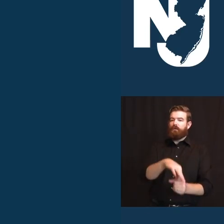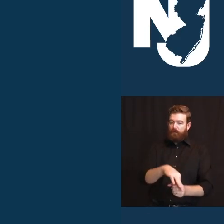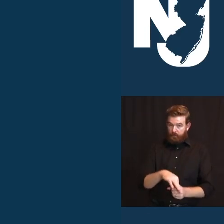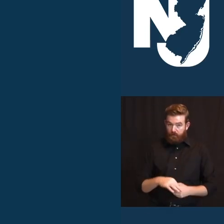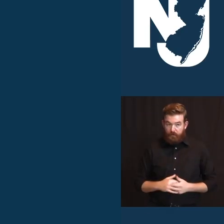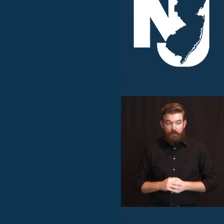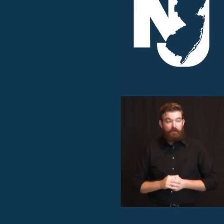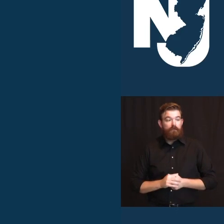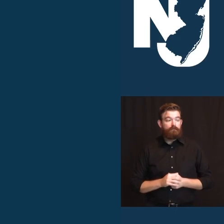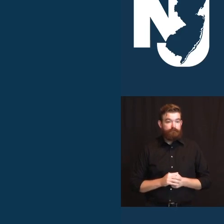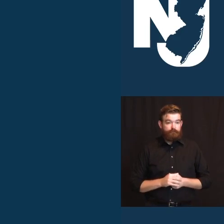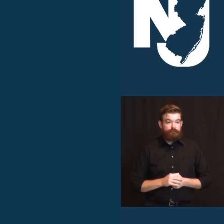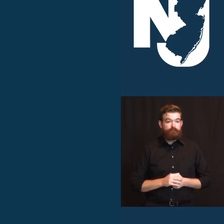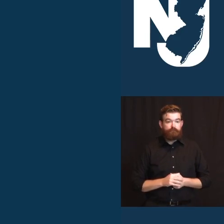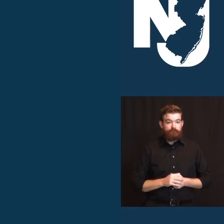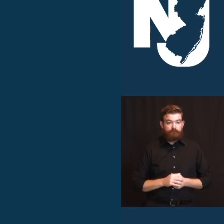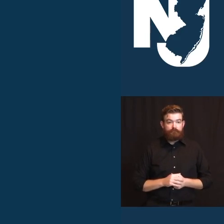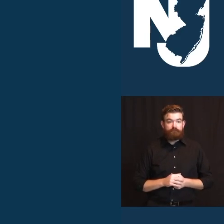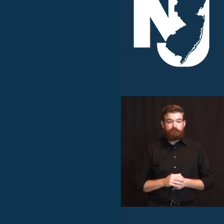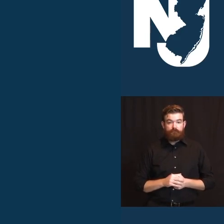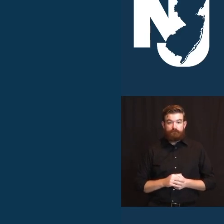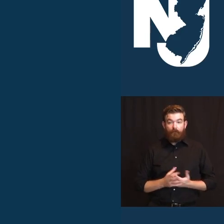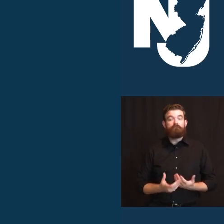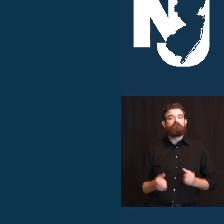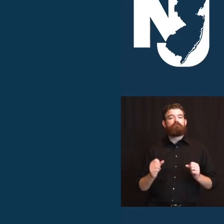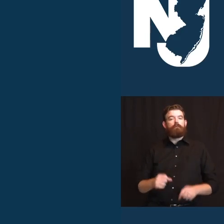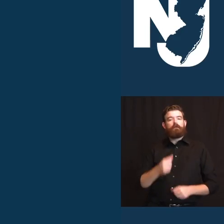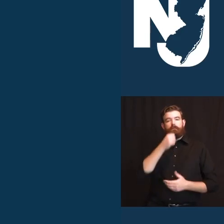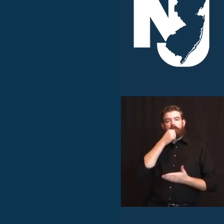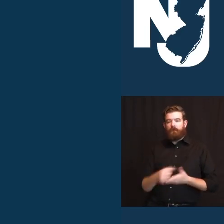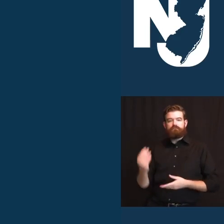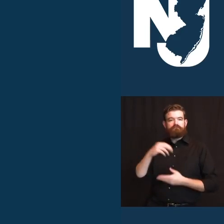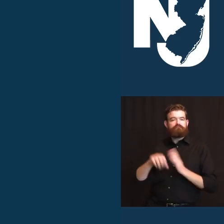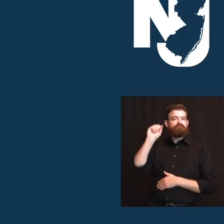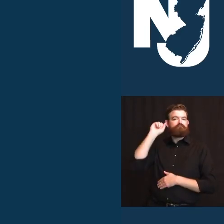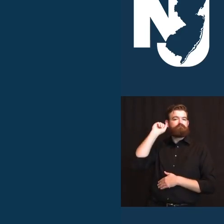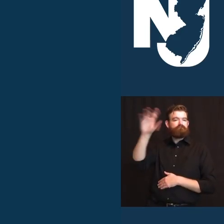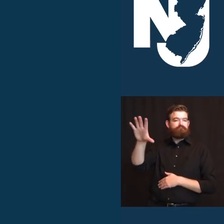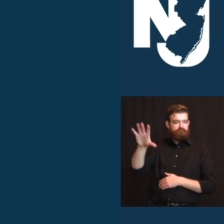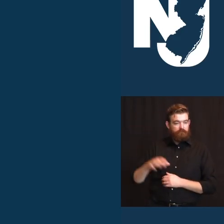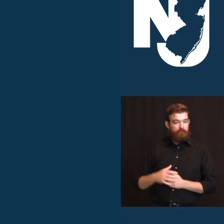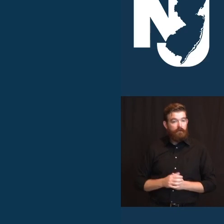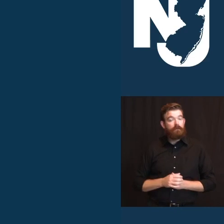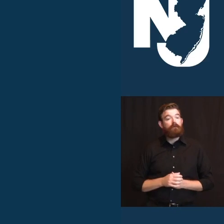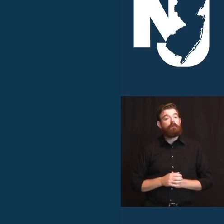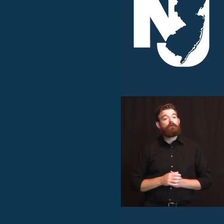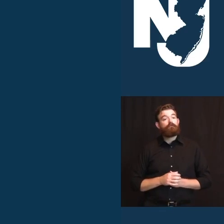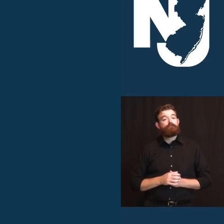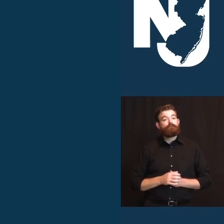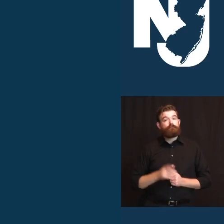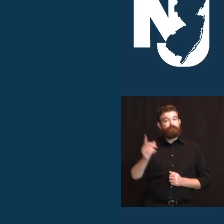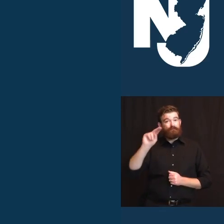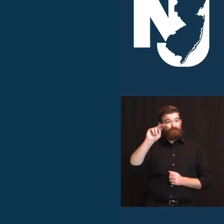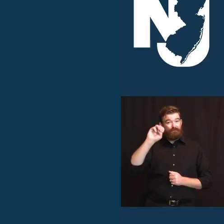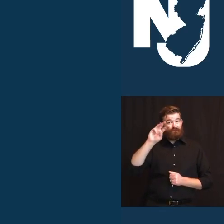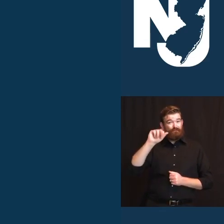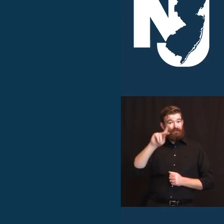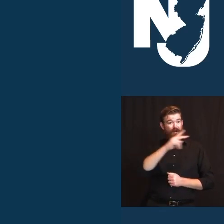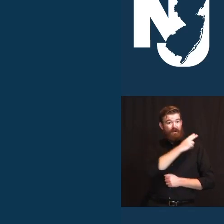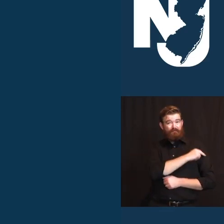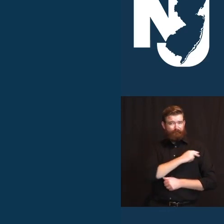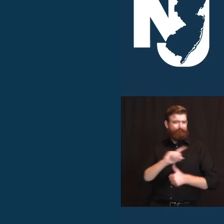hospital in New Jersey to do this, and I commend University Hospital President Dr. Sharif El-Nahal and resident